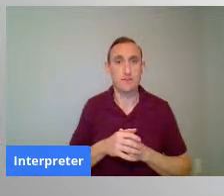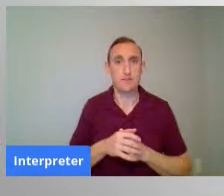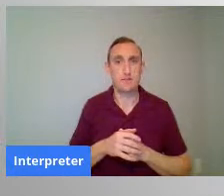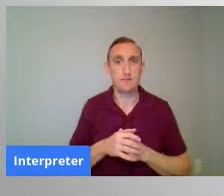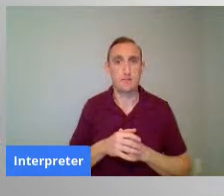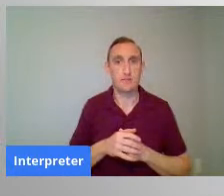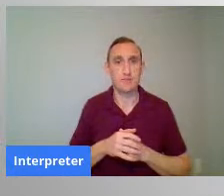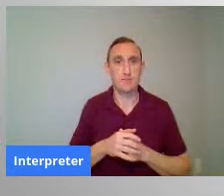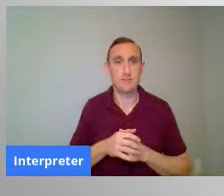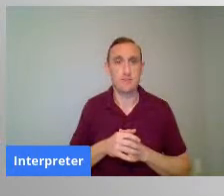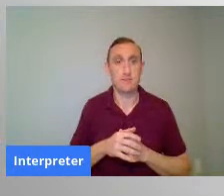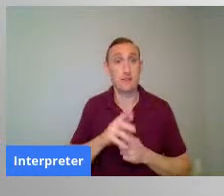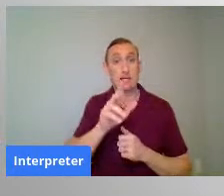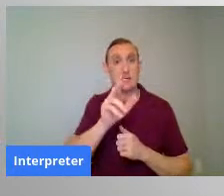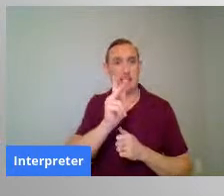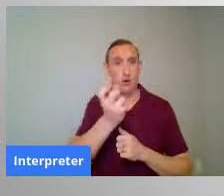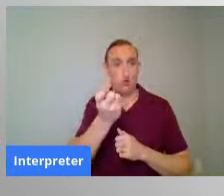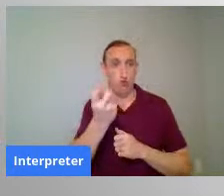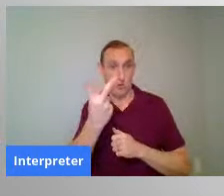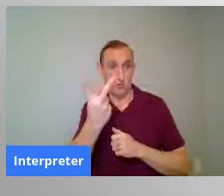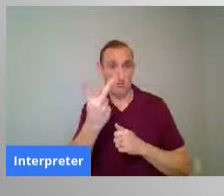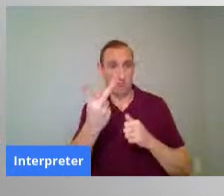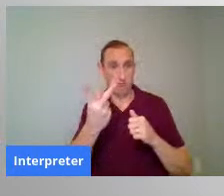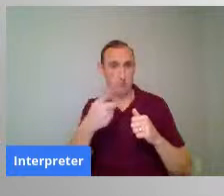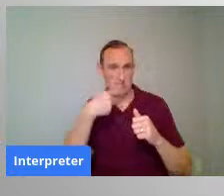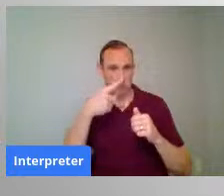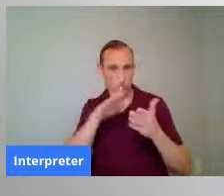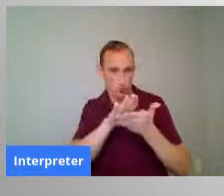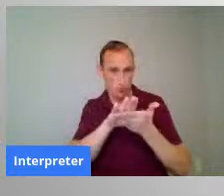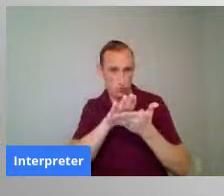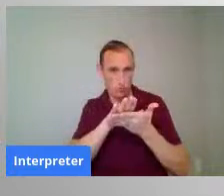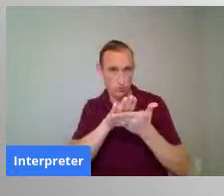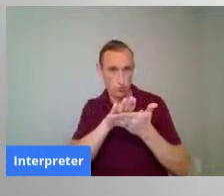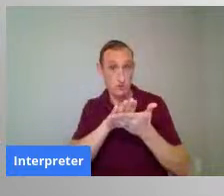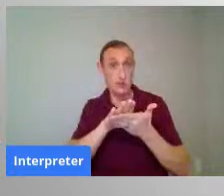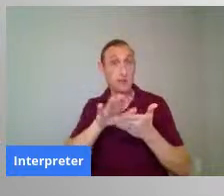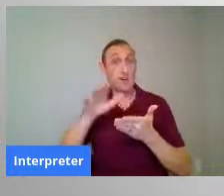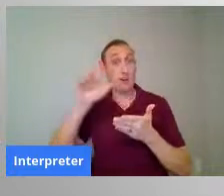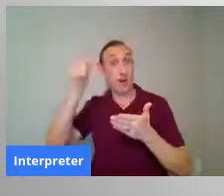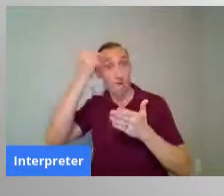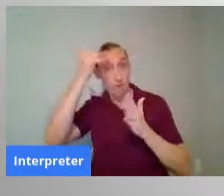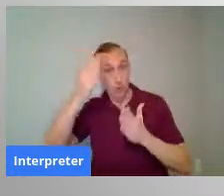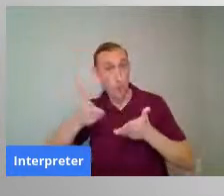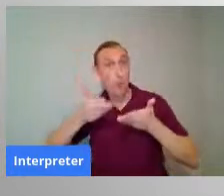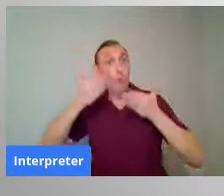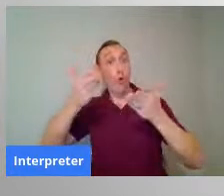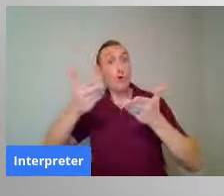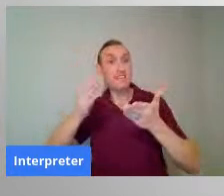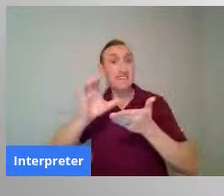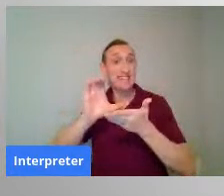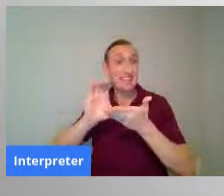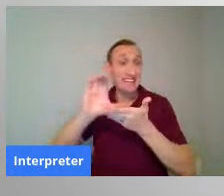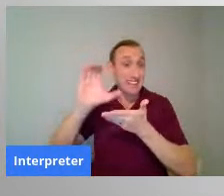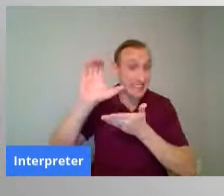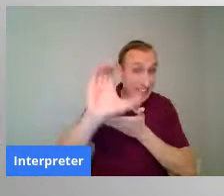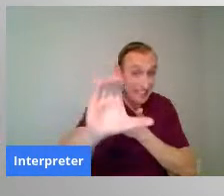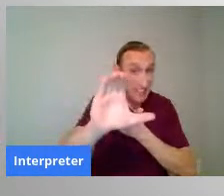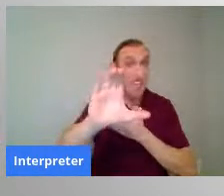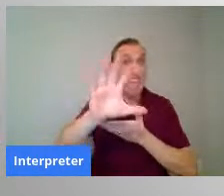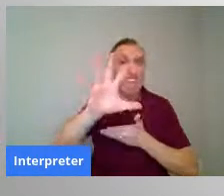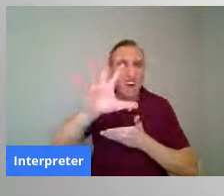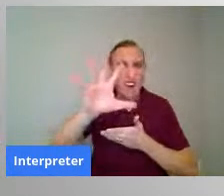And for K-12 public schools, he's proposing to give back $567 million. So